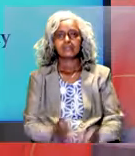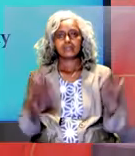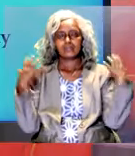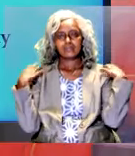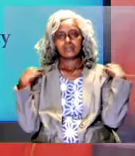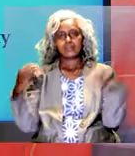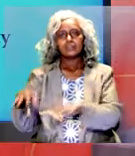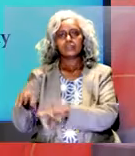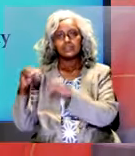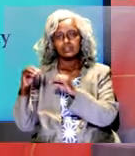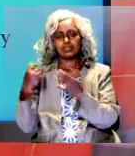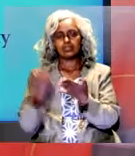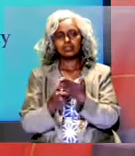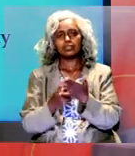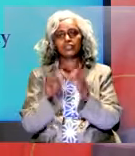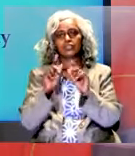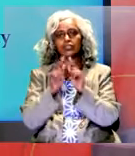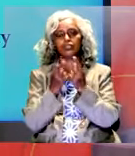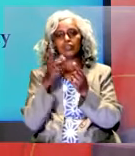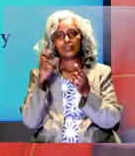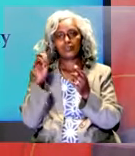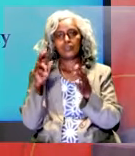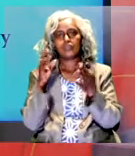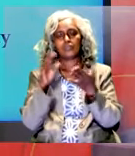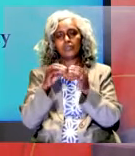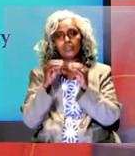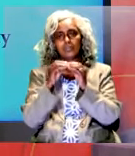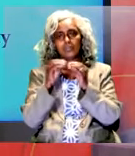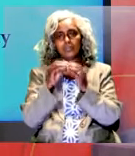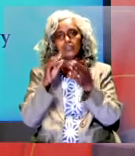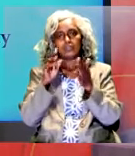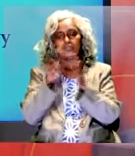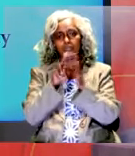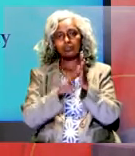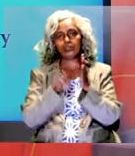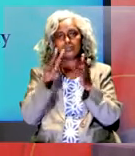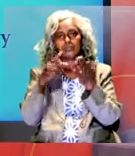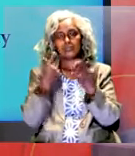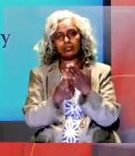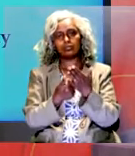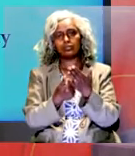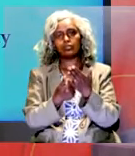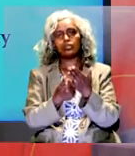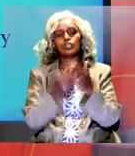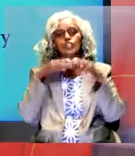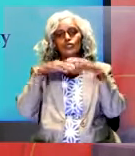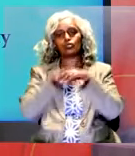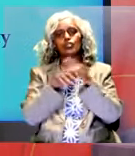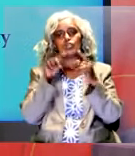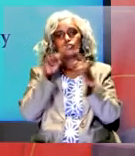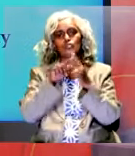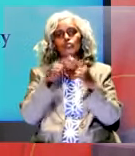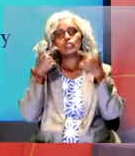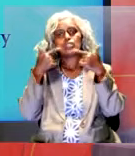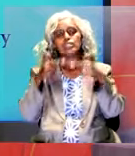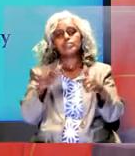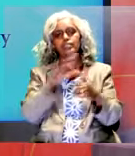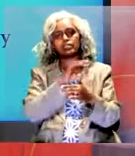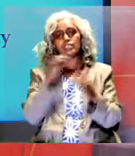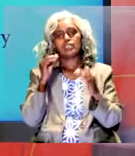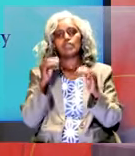Hello dear students, this is grade 12 mathematics lesson on unit 2, which is introduction to limits